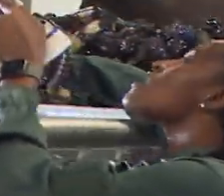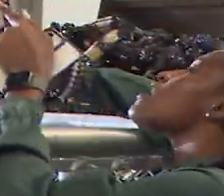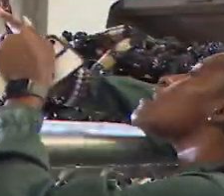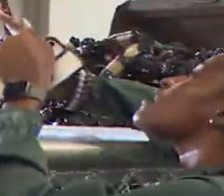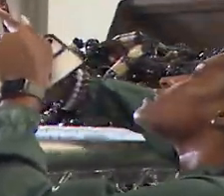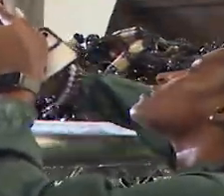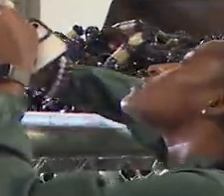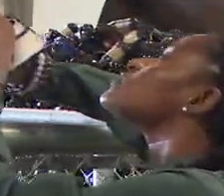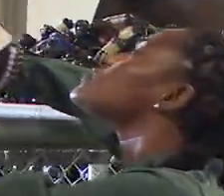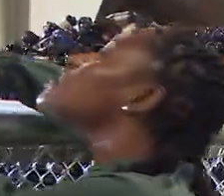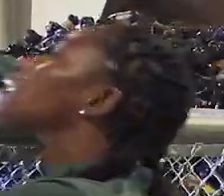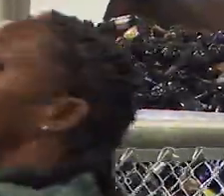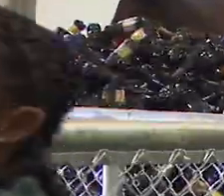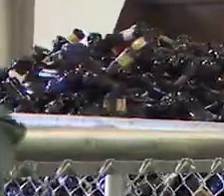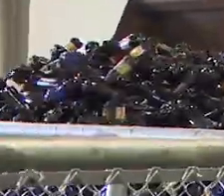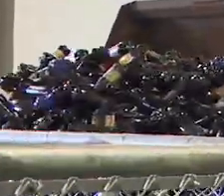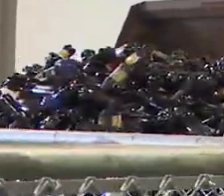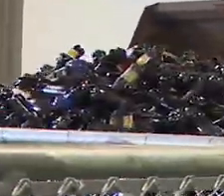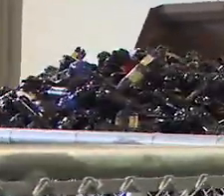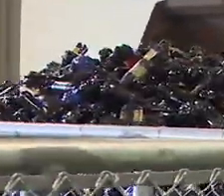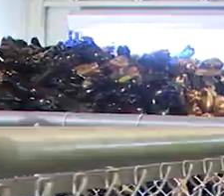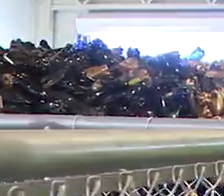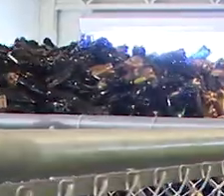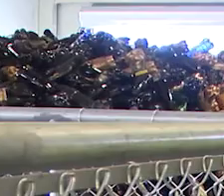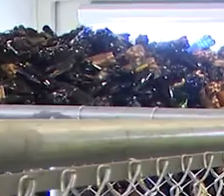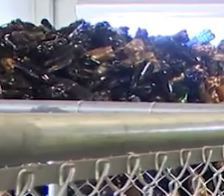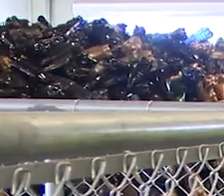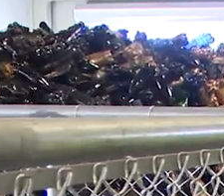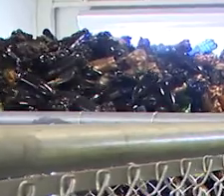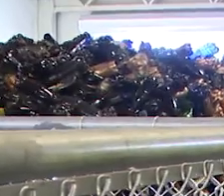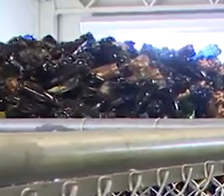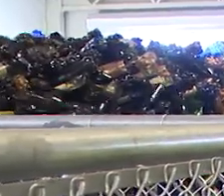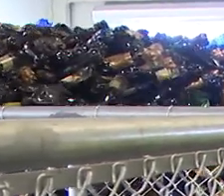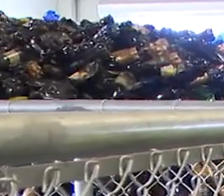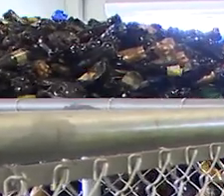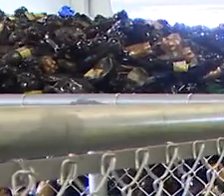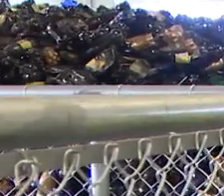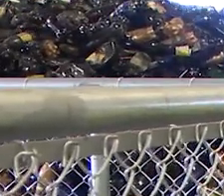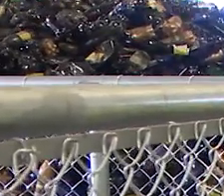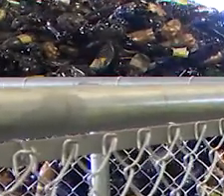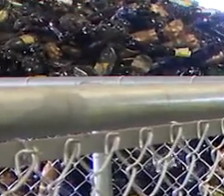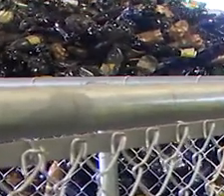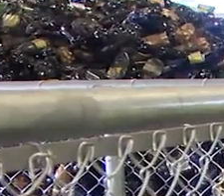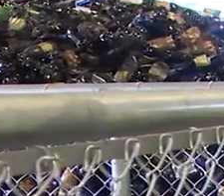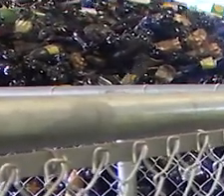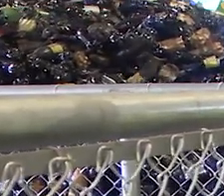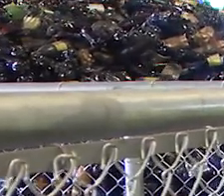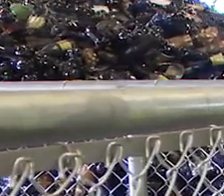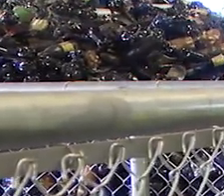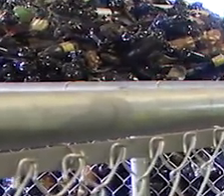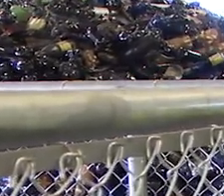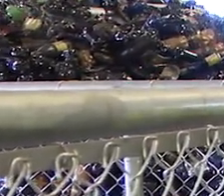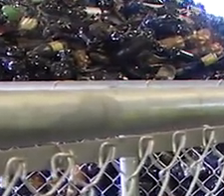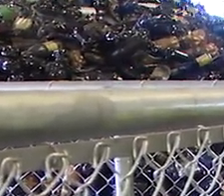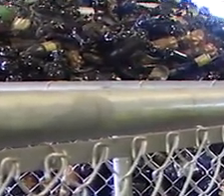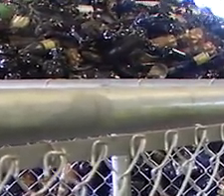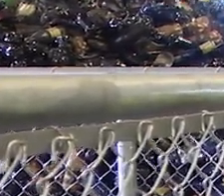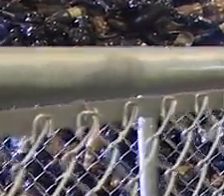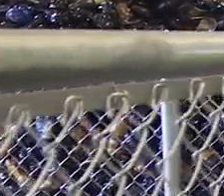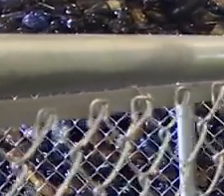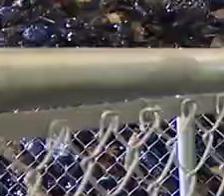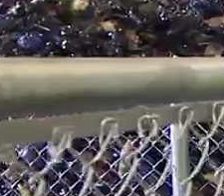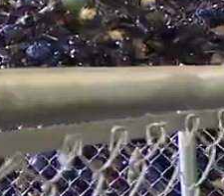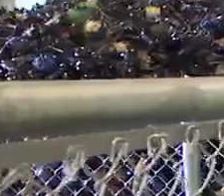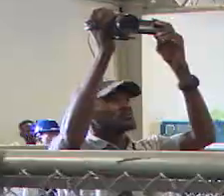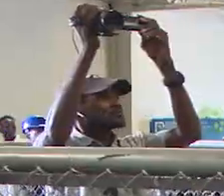for the collection of 30% of the plastic bottles produced monthly, up from 18%. According to Senator Samuda, the